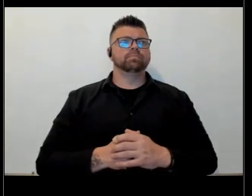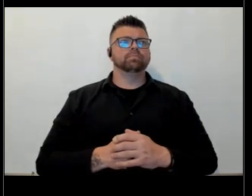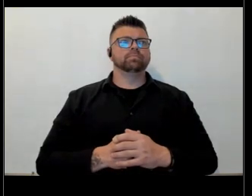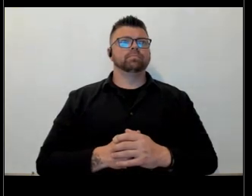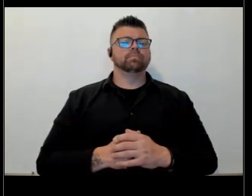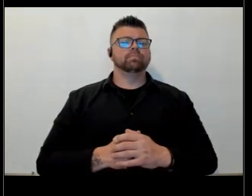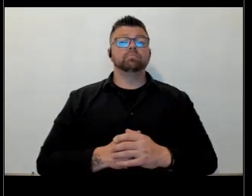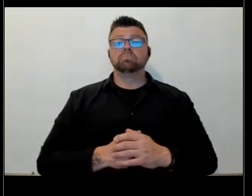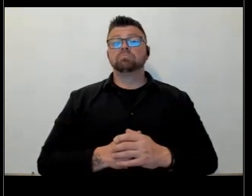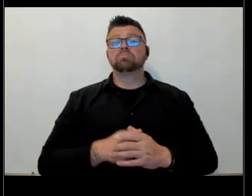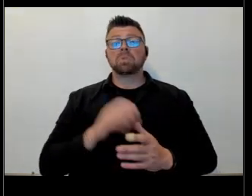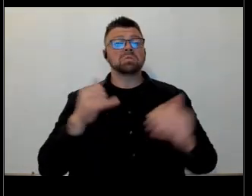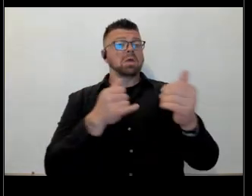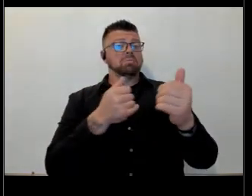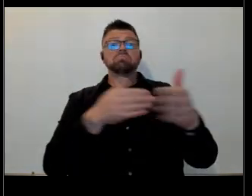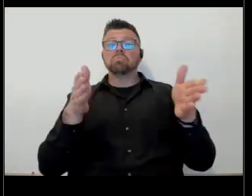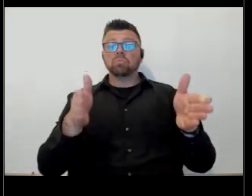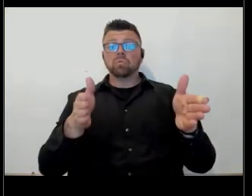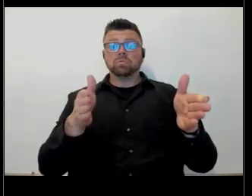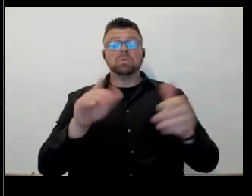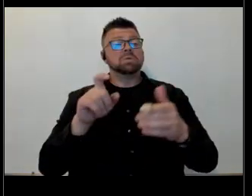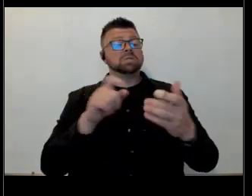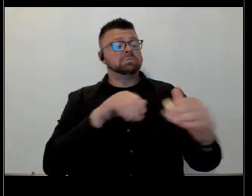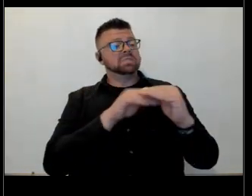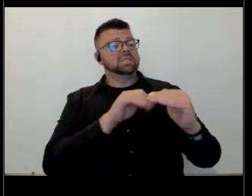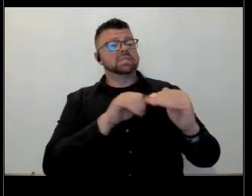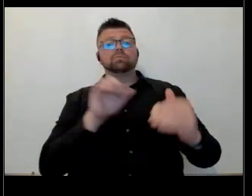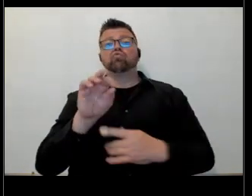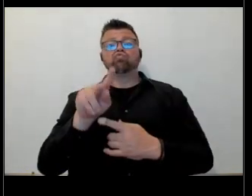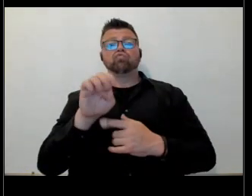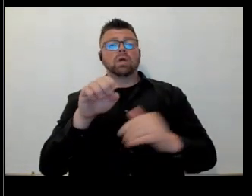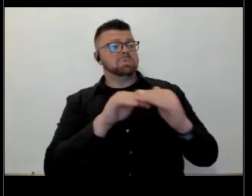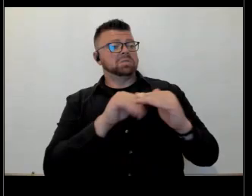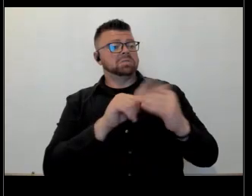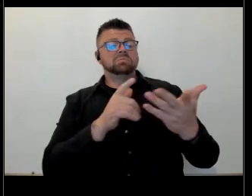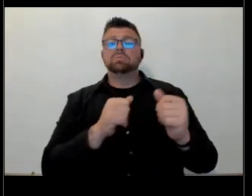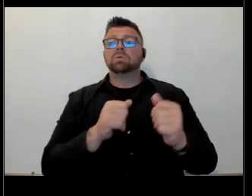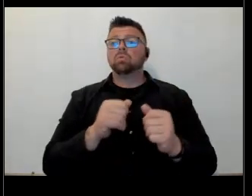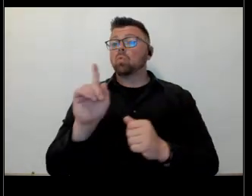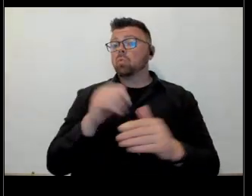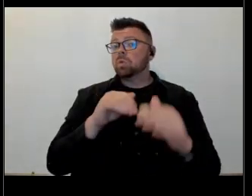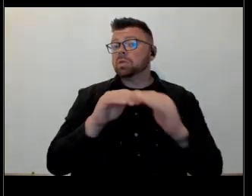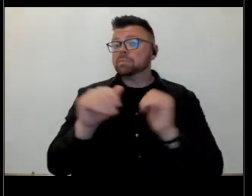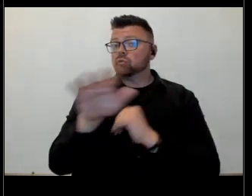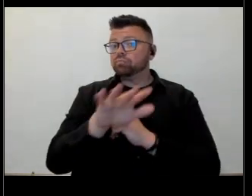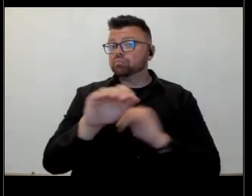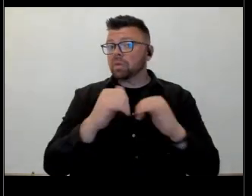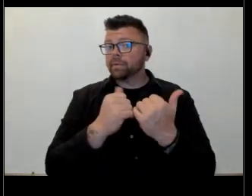Laundry facilities must be on an accessible route in an accessible area.